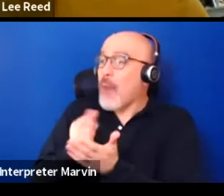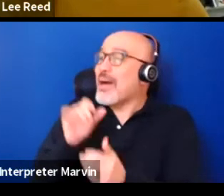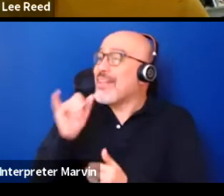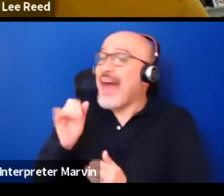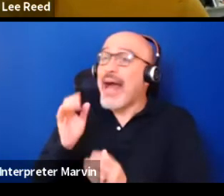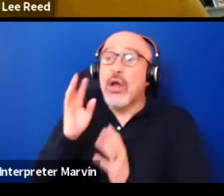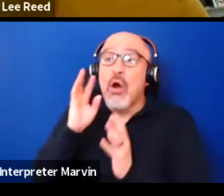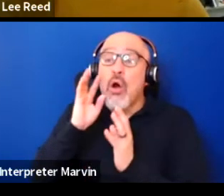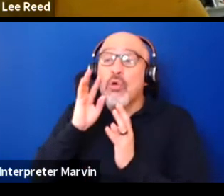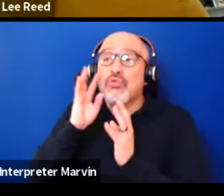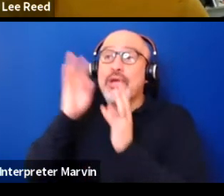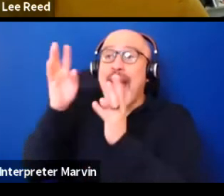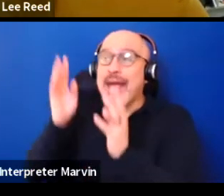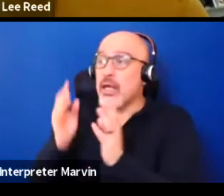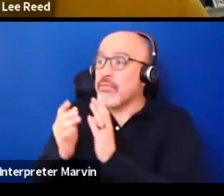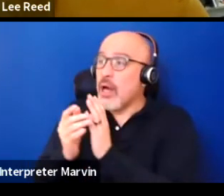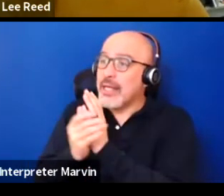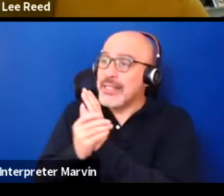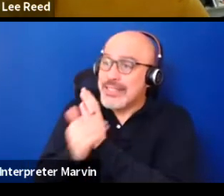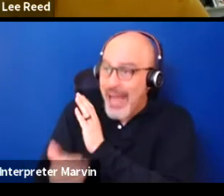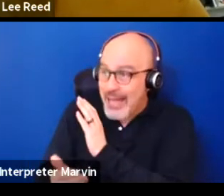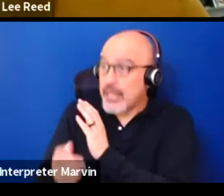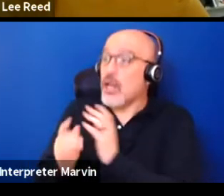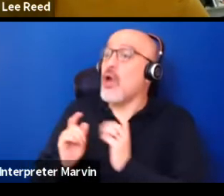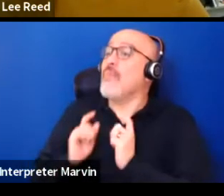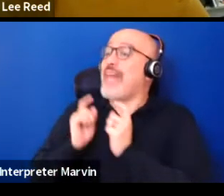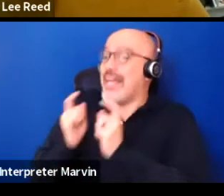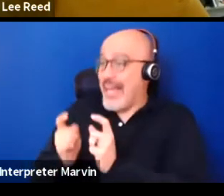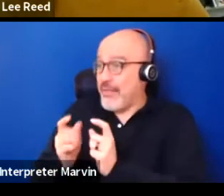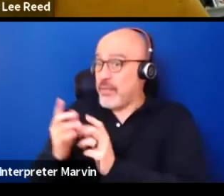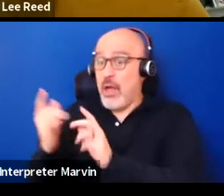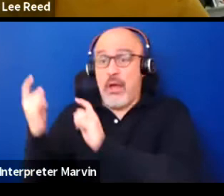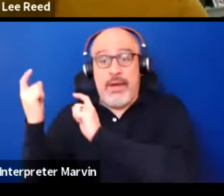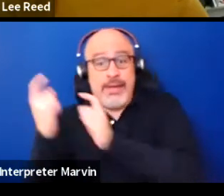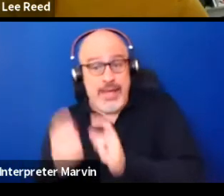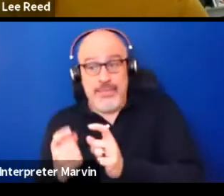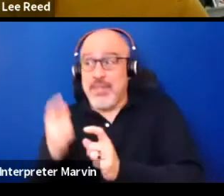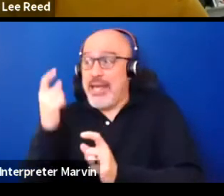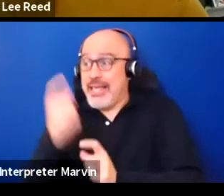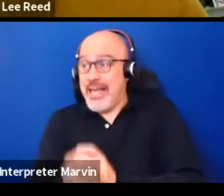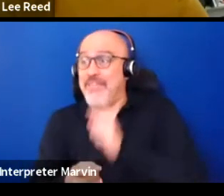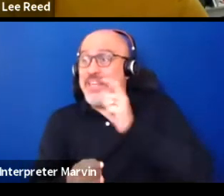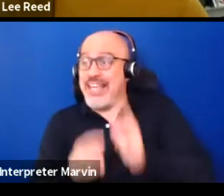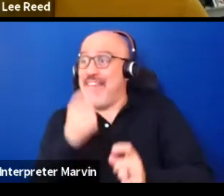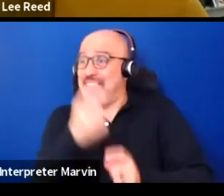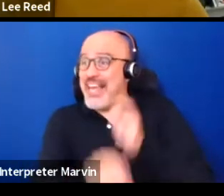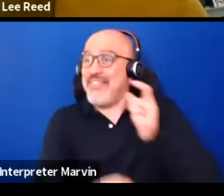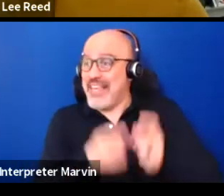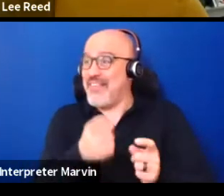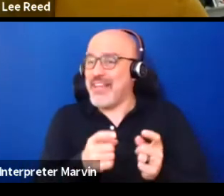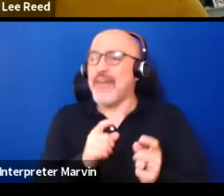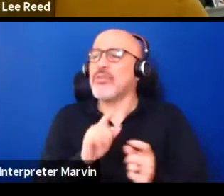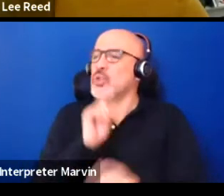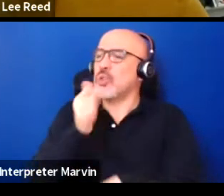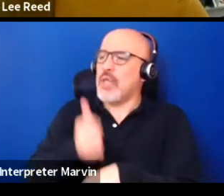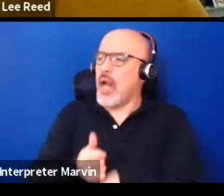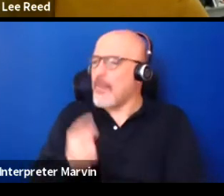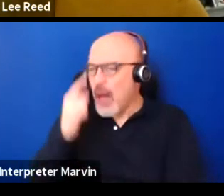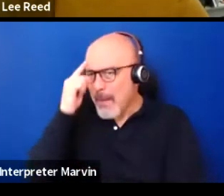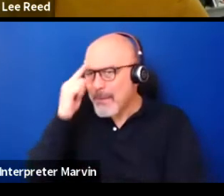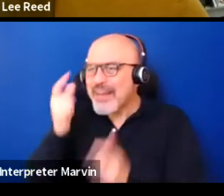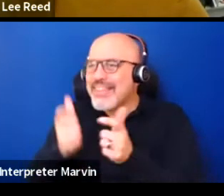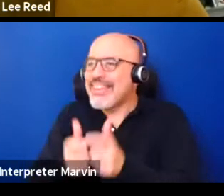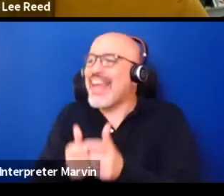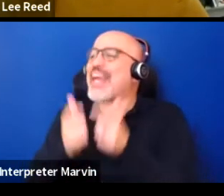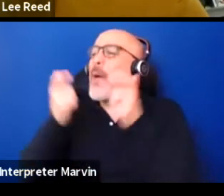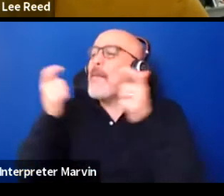creative, talents and gifts and those who you've known who've come through the ranks with you in those places. Think bigger than